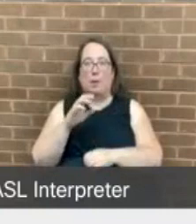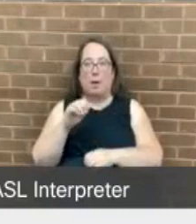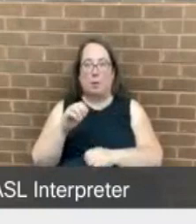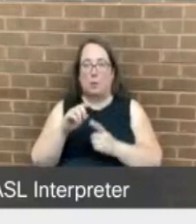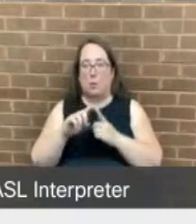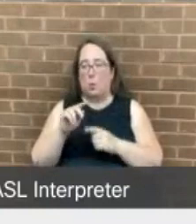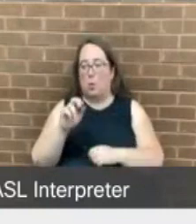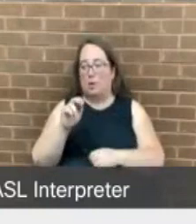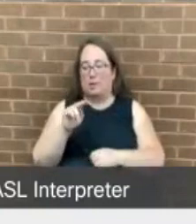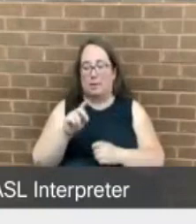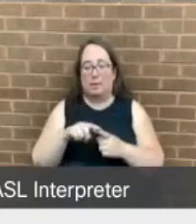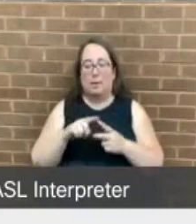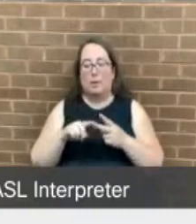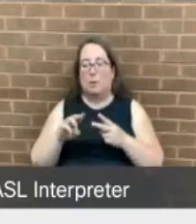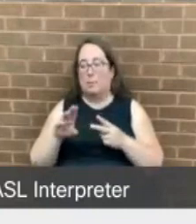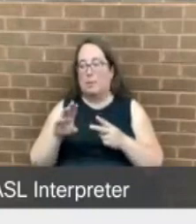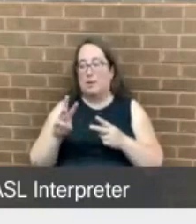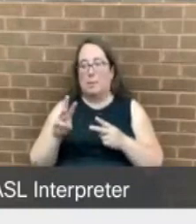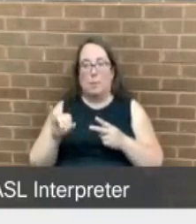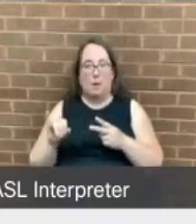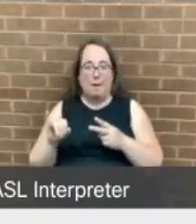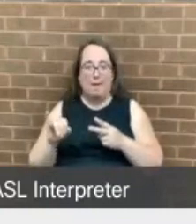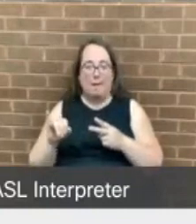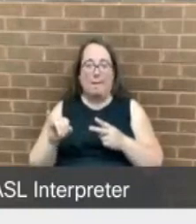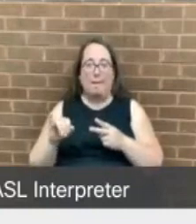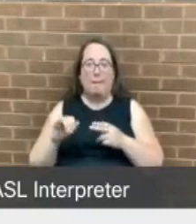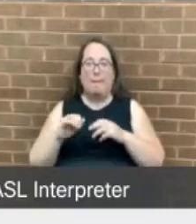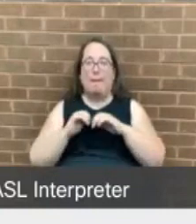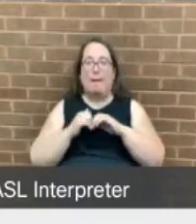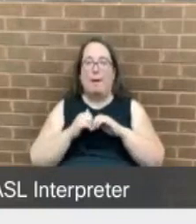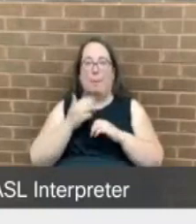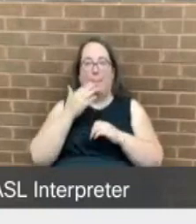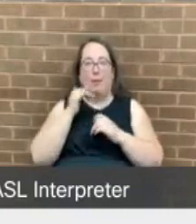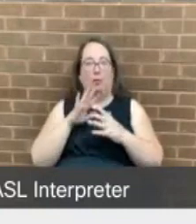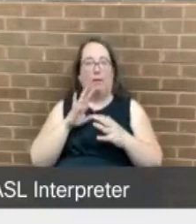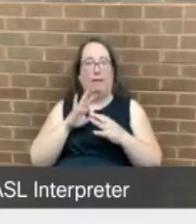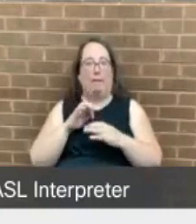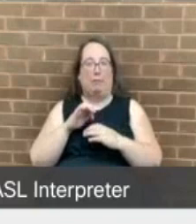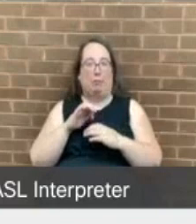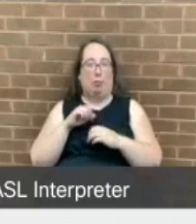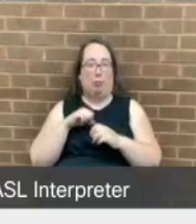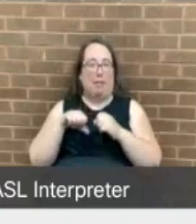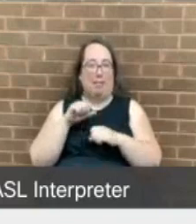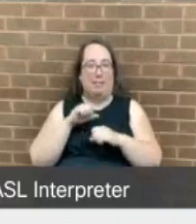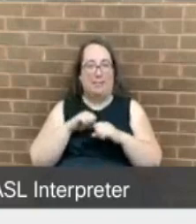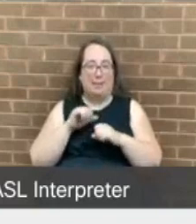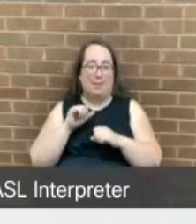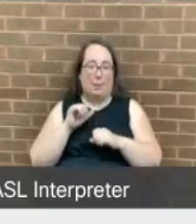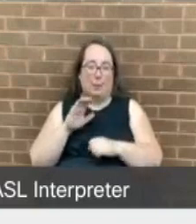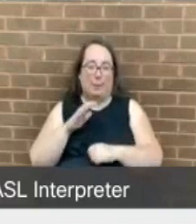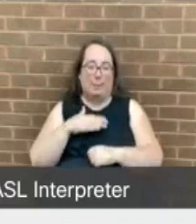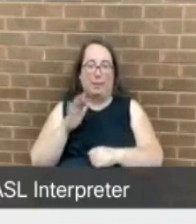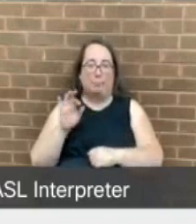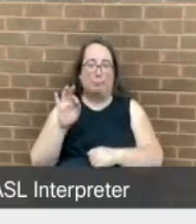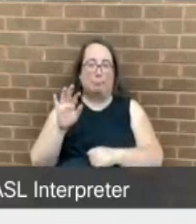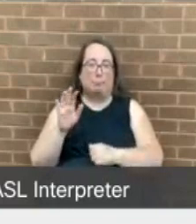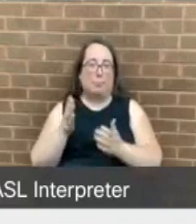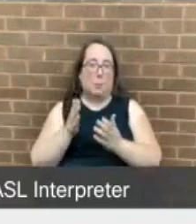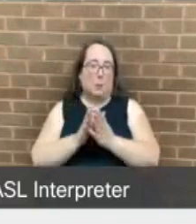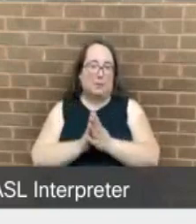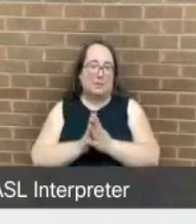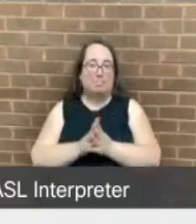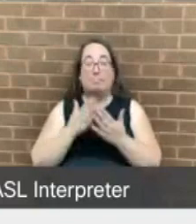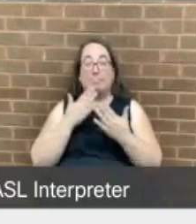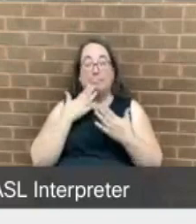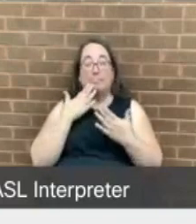to BWI? How can we better connect ourselves regionally? That would be my request. So thank